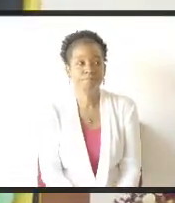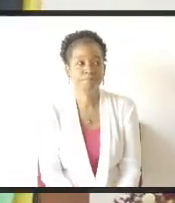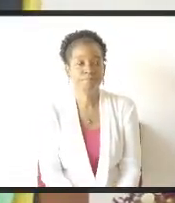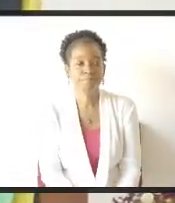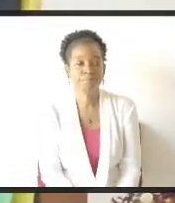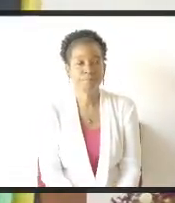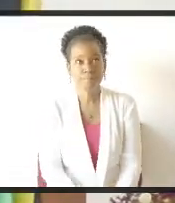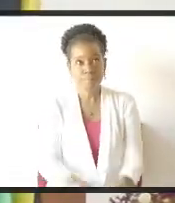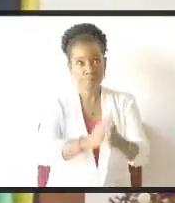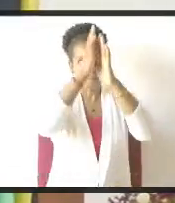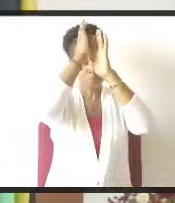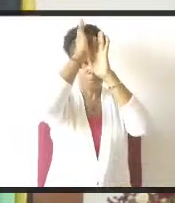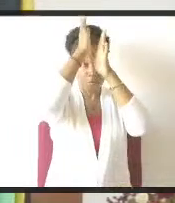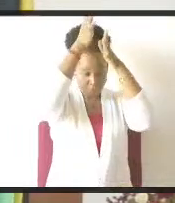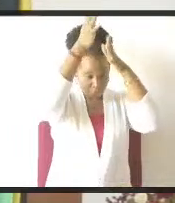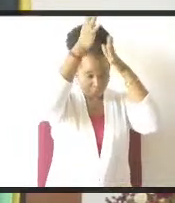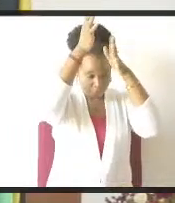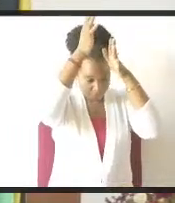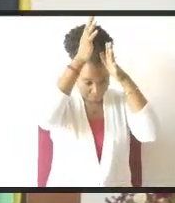Father,